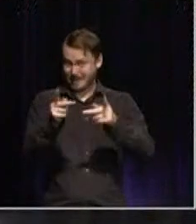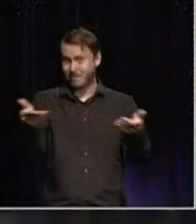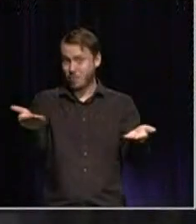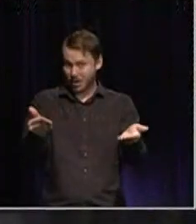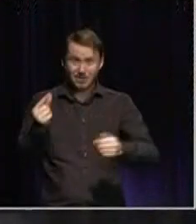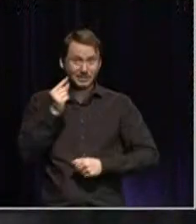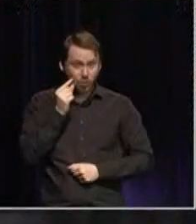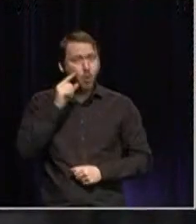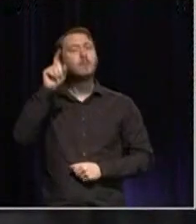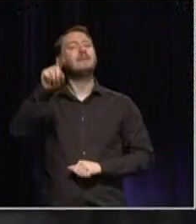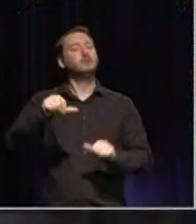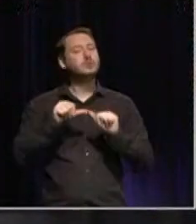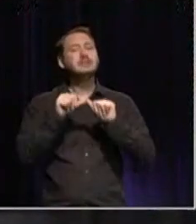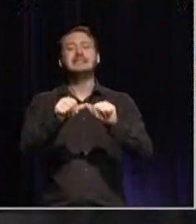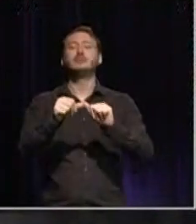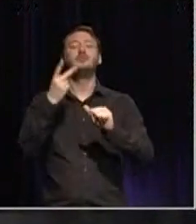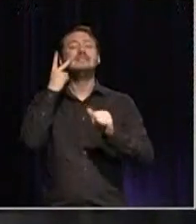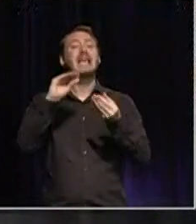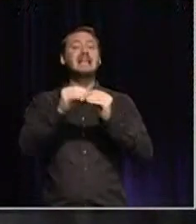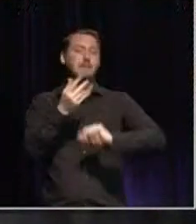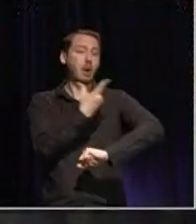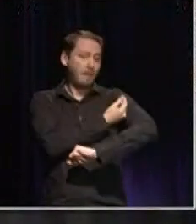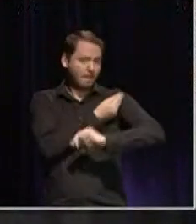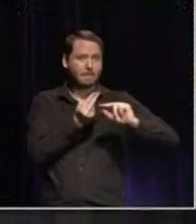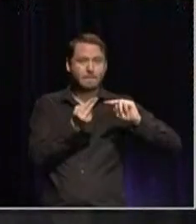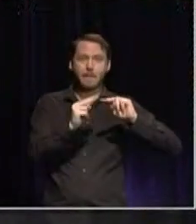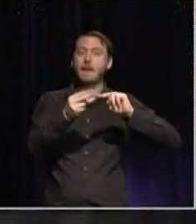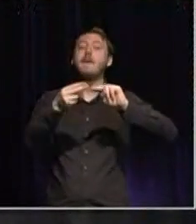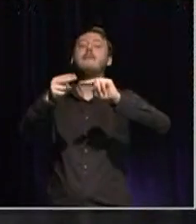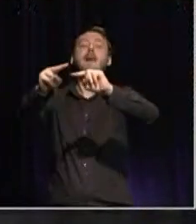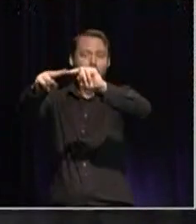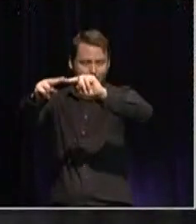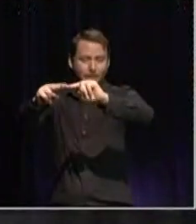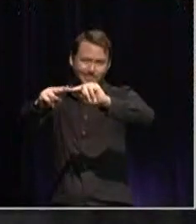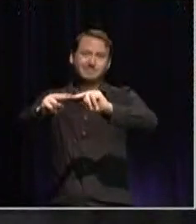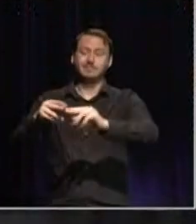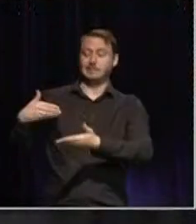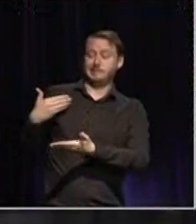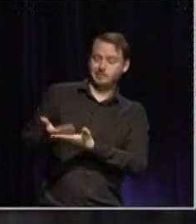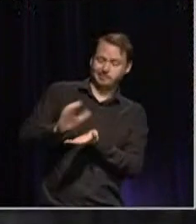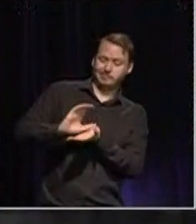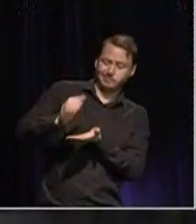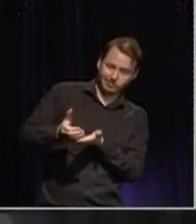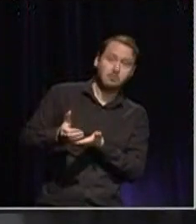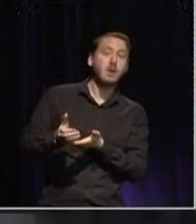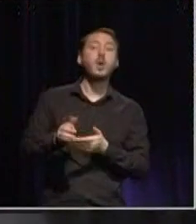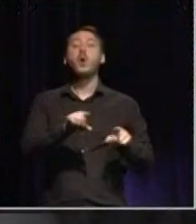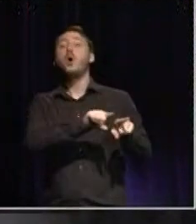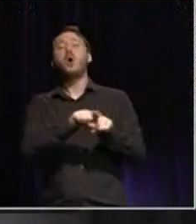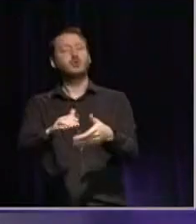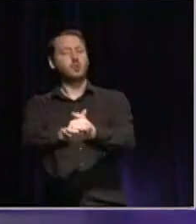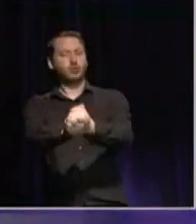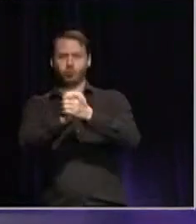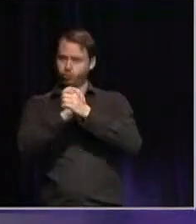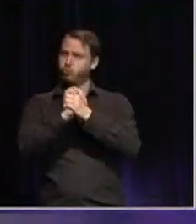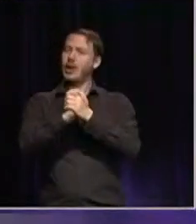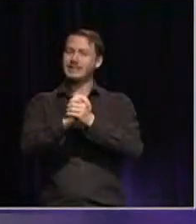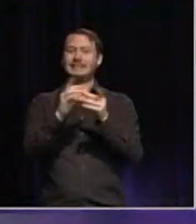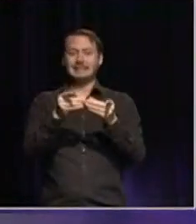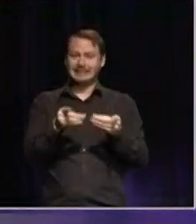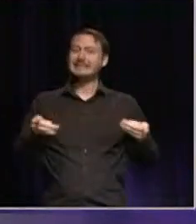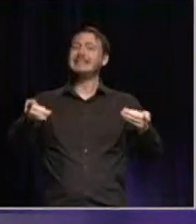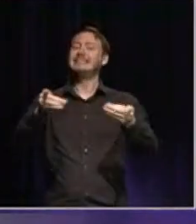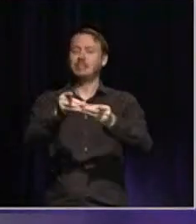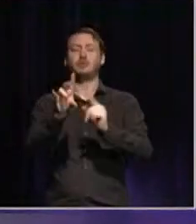but we are going to continue to see that number go up as supplies are made available, as the judge mentioned. I also want to say congratulations to District